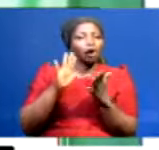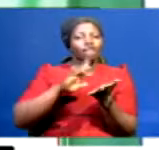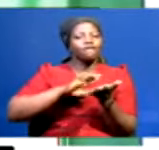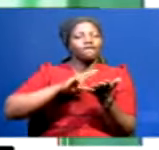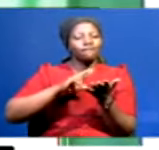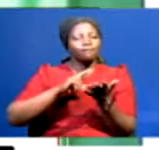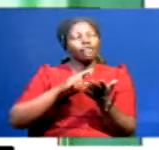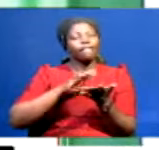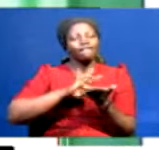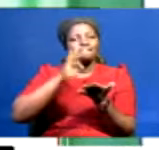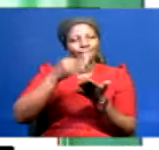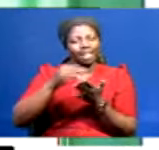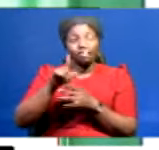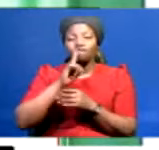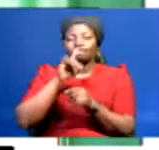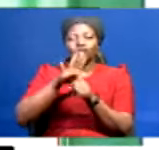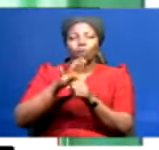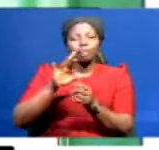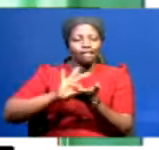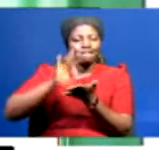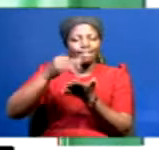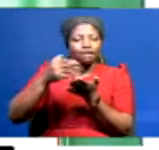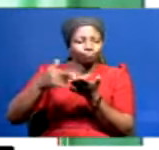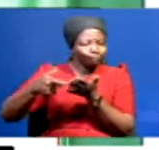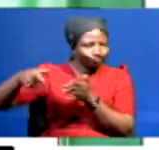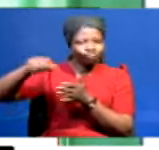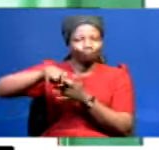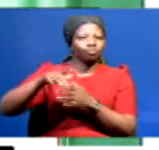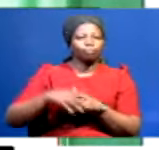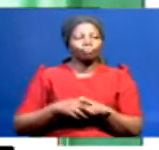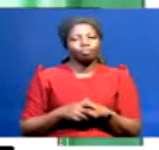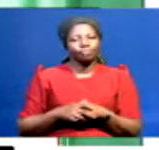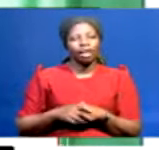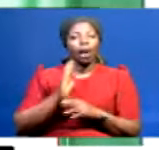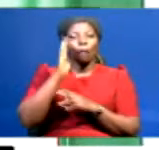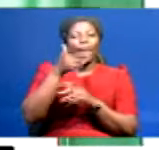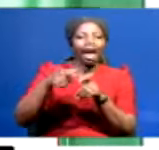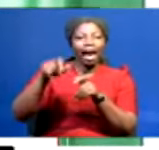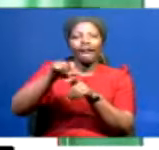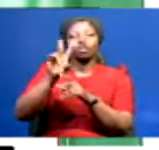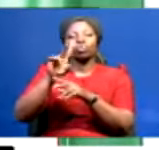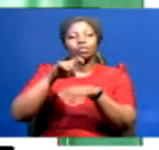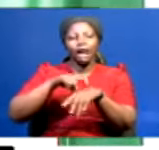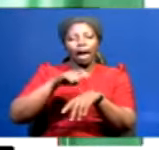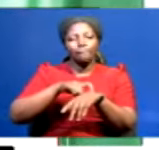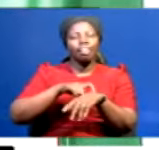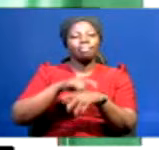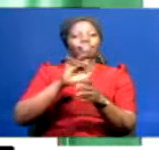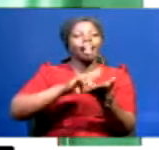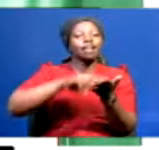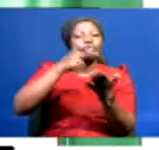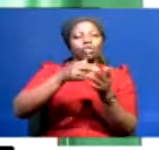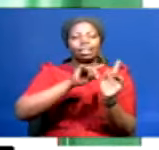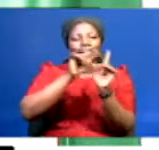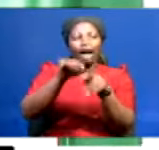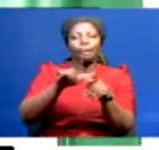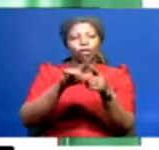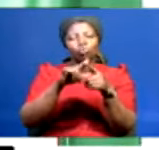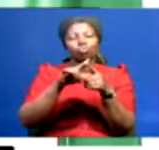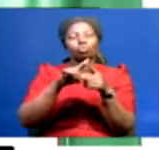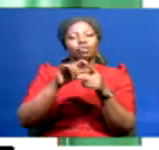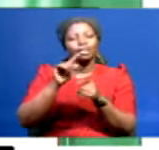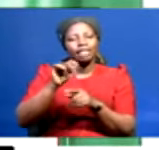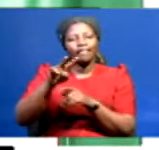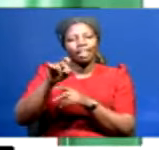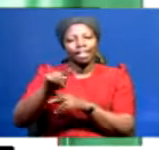double the resources that are going to our teachers and our universities so that we can eliminate the challenges